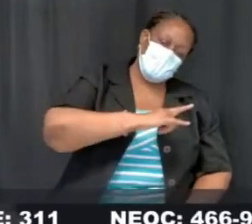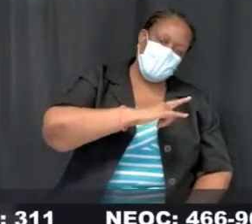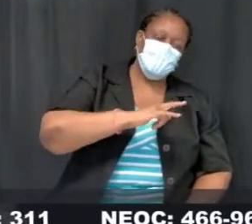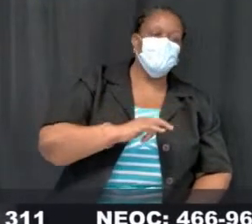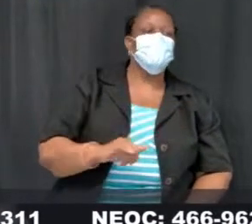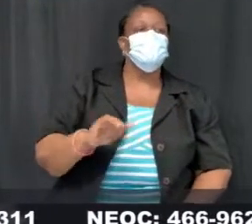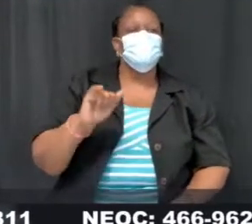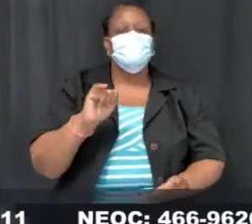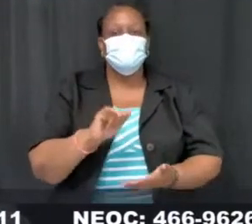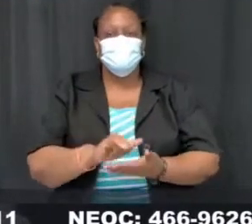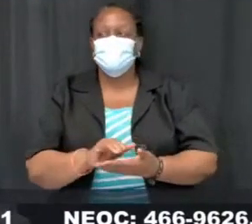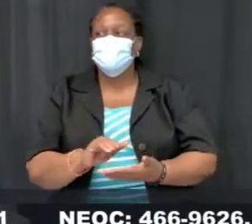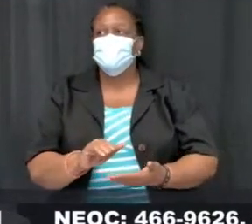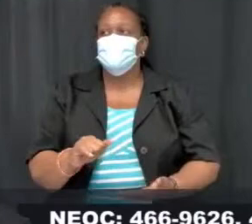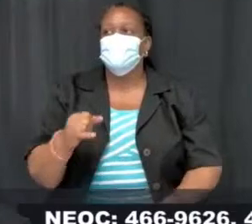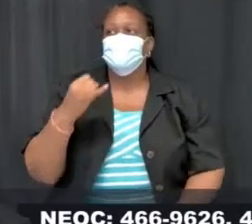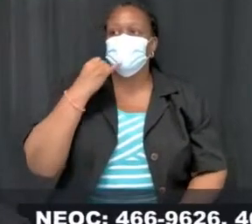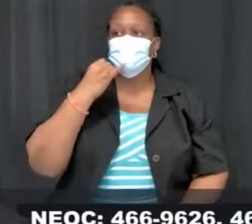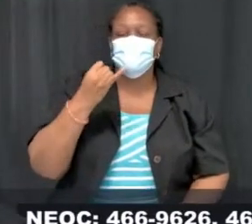well.